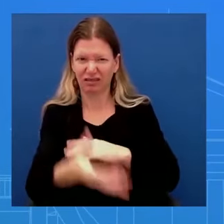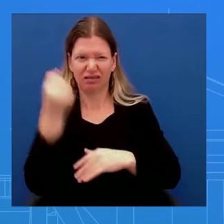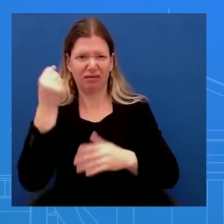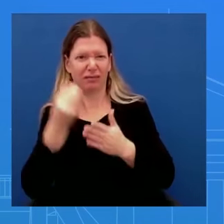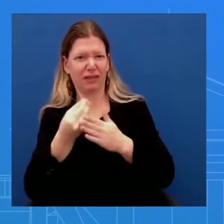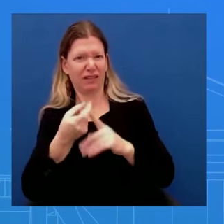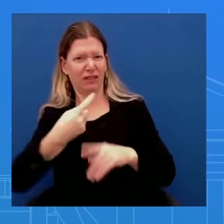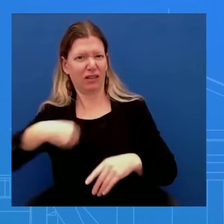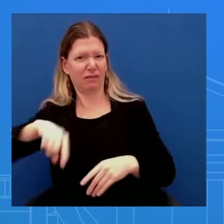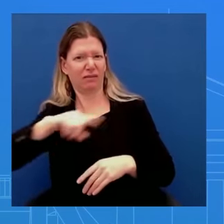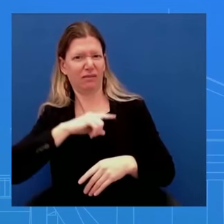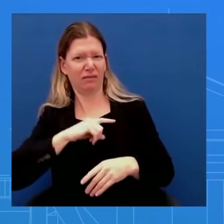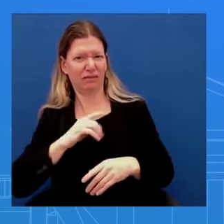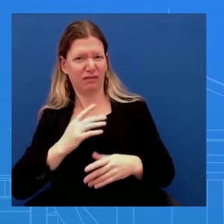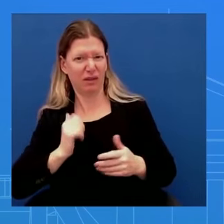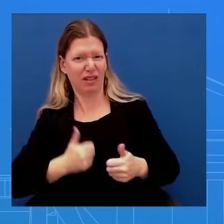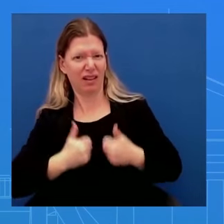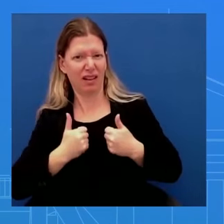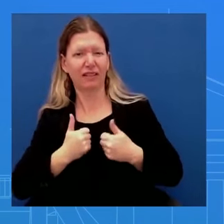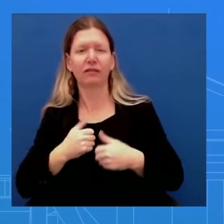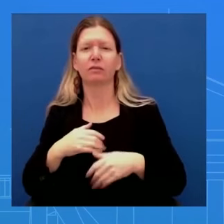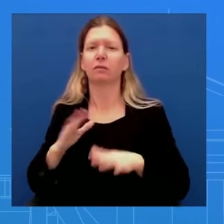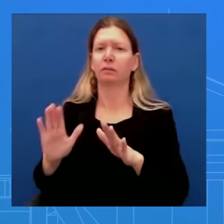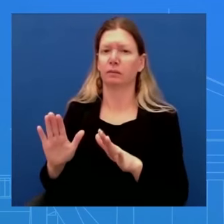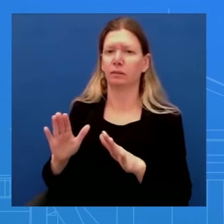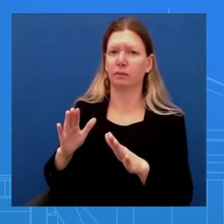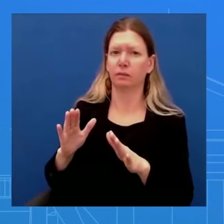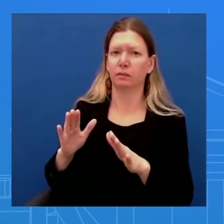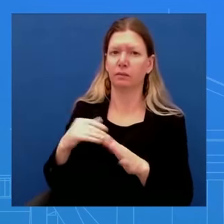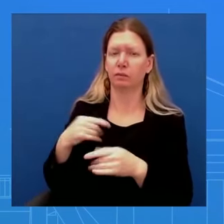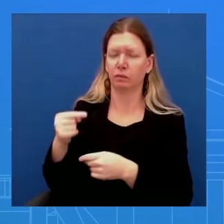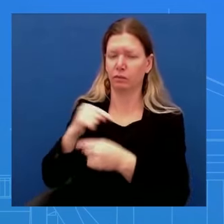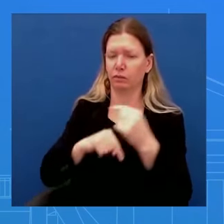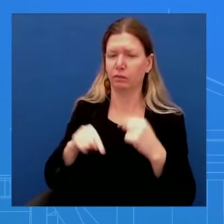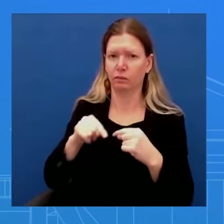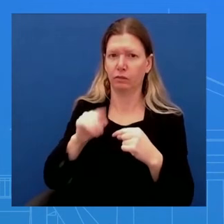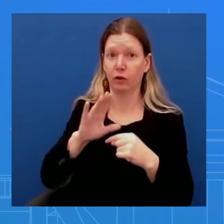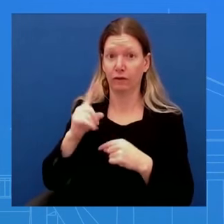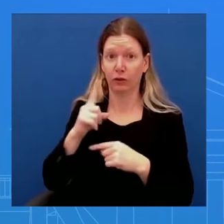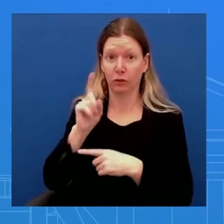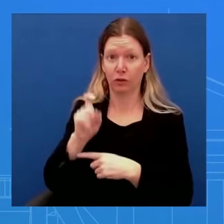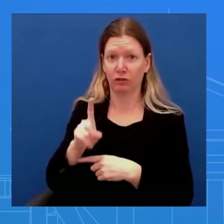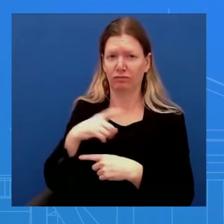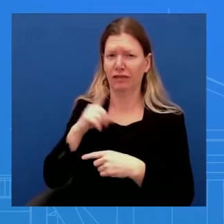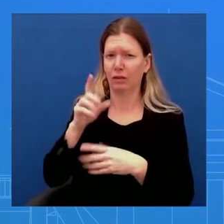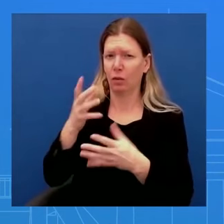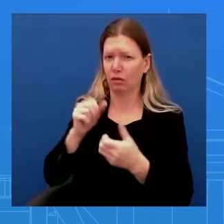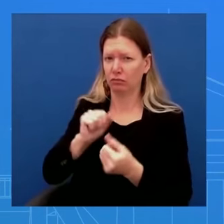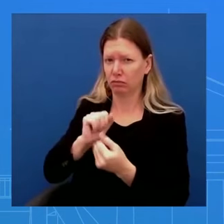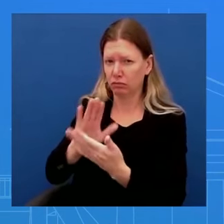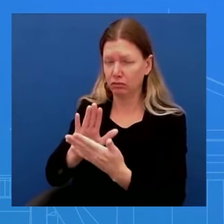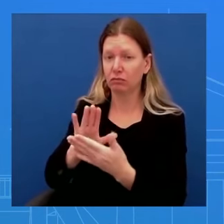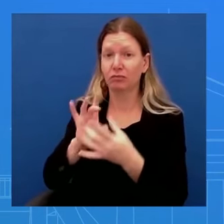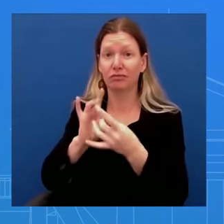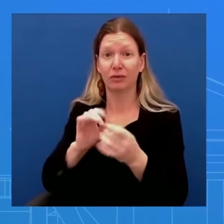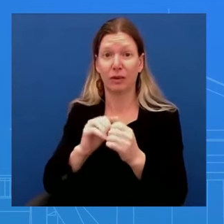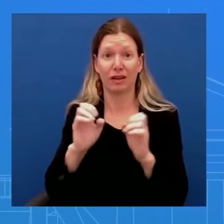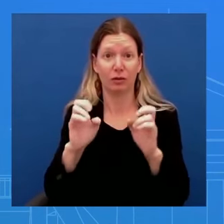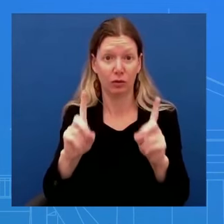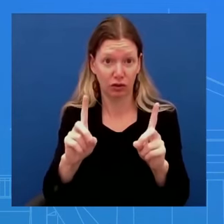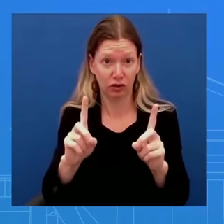that, which is, when it comes to education, migrants, the economy, the president deals with multiple issues all at